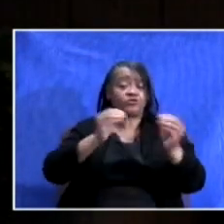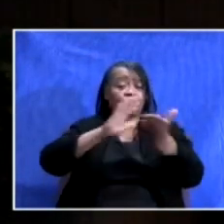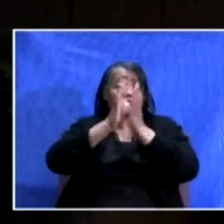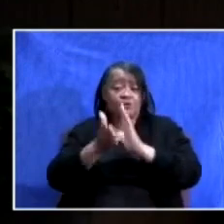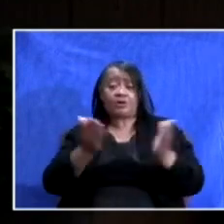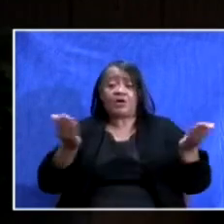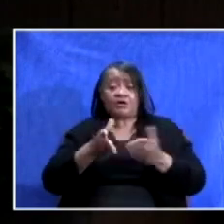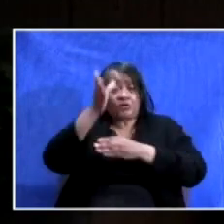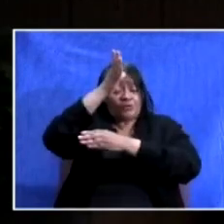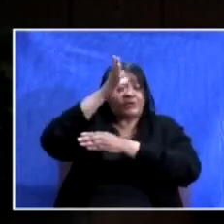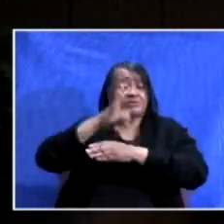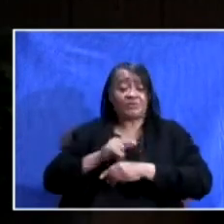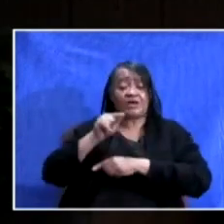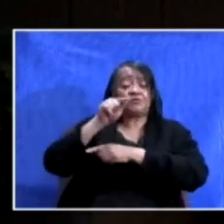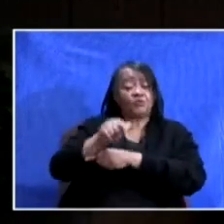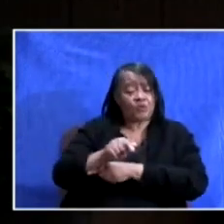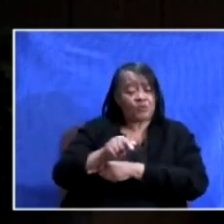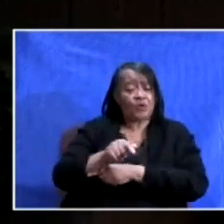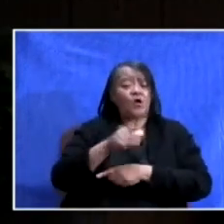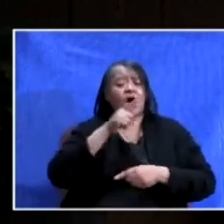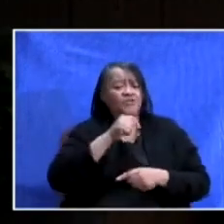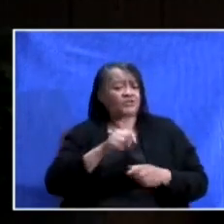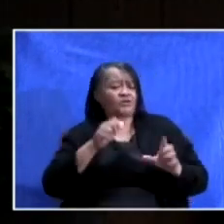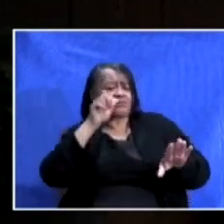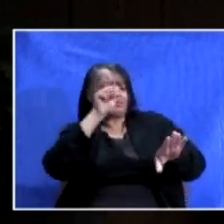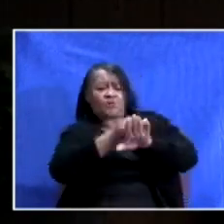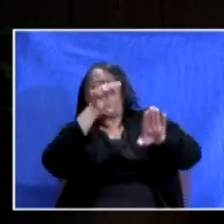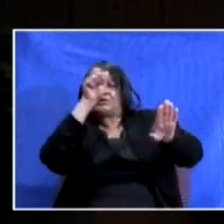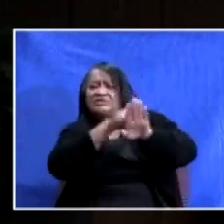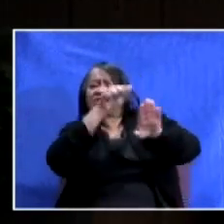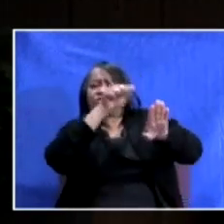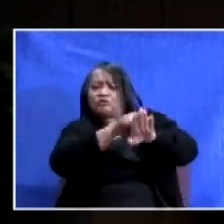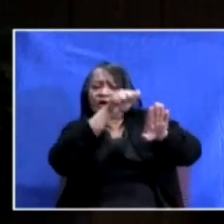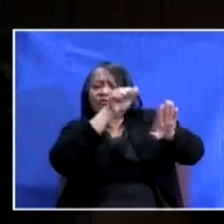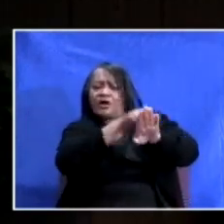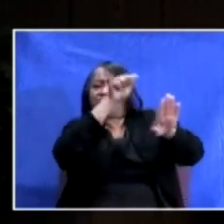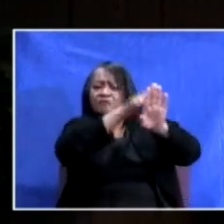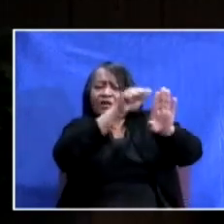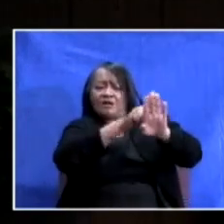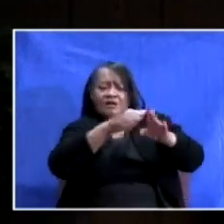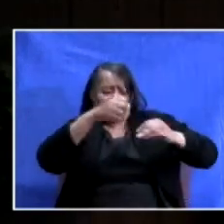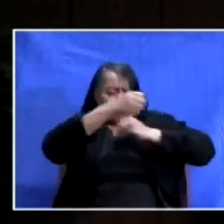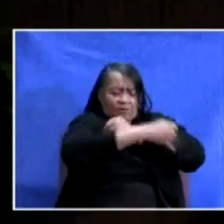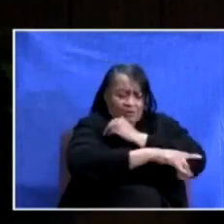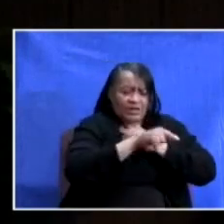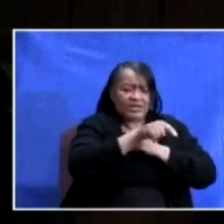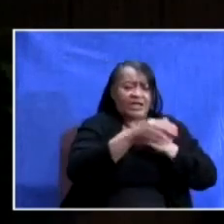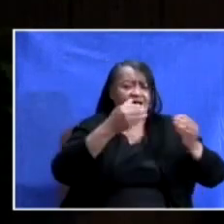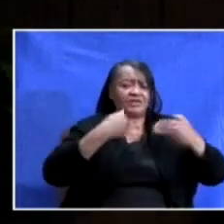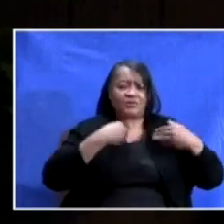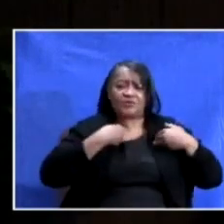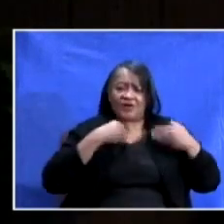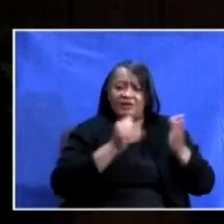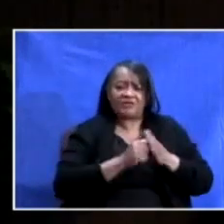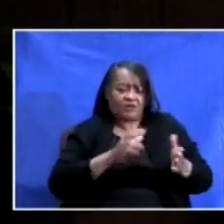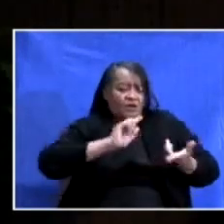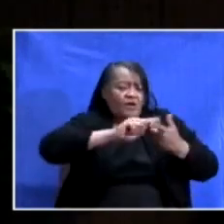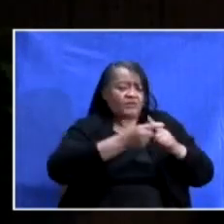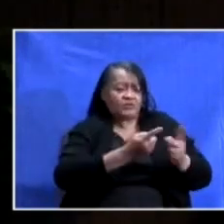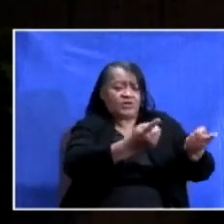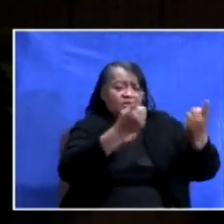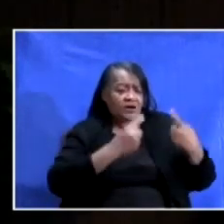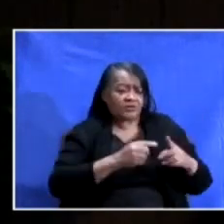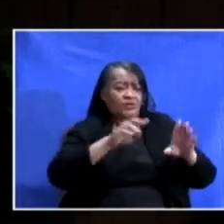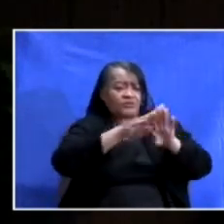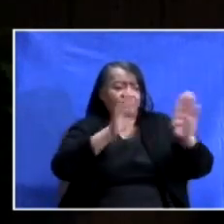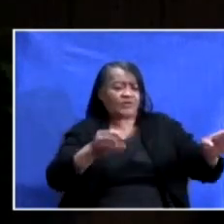And here's a man who knocks on someone's door. It's midnight. He has a friend who comes